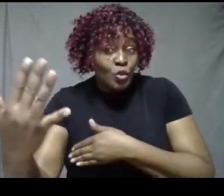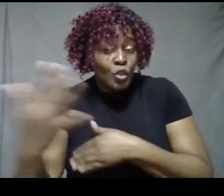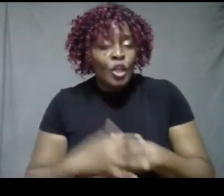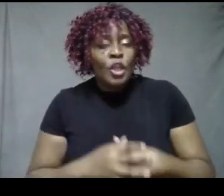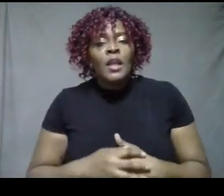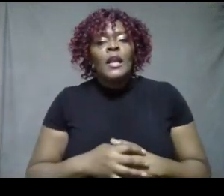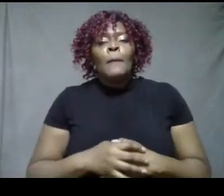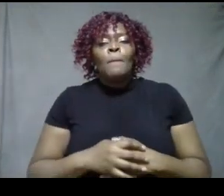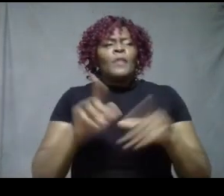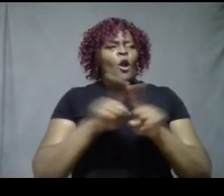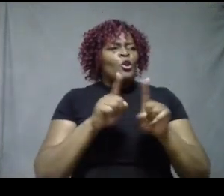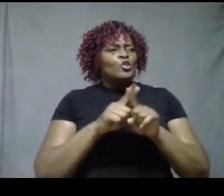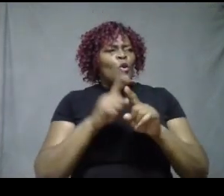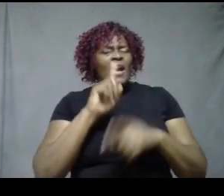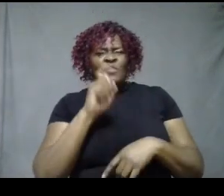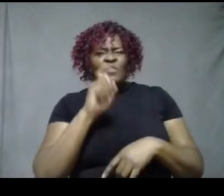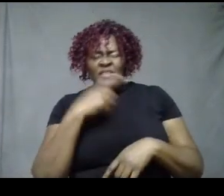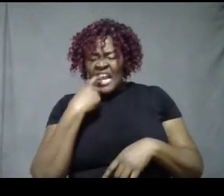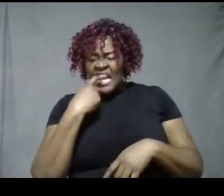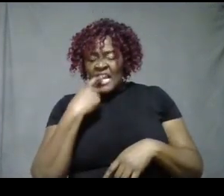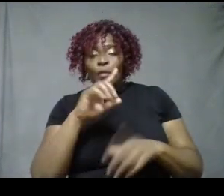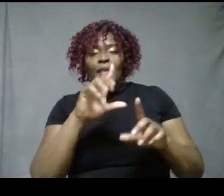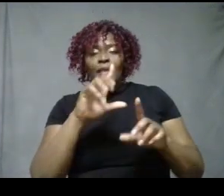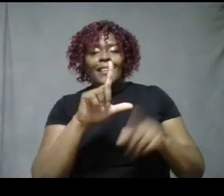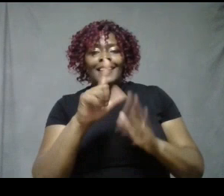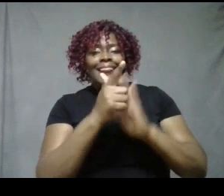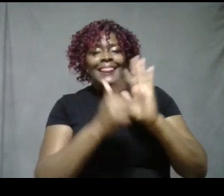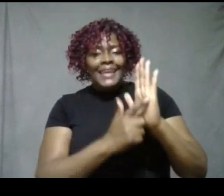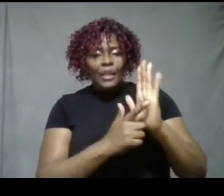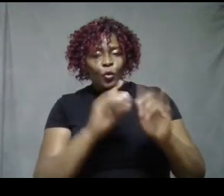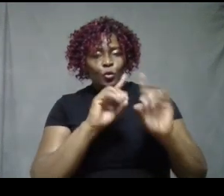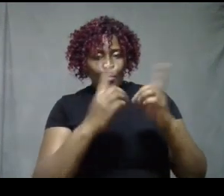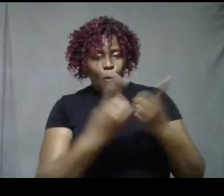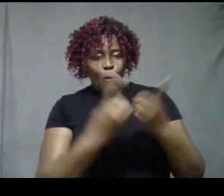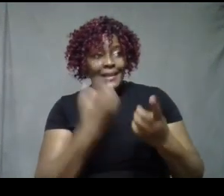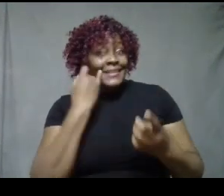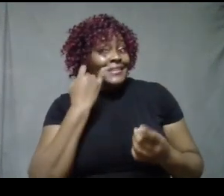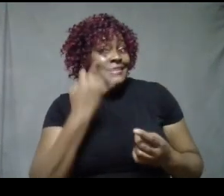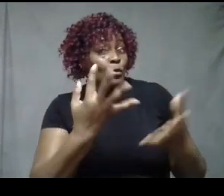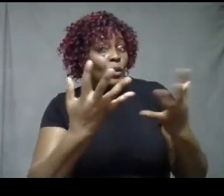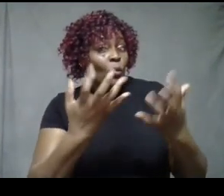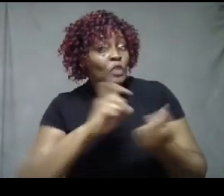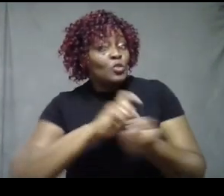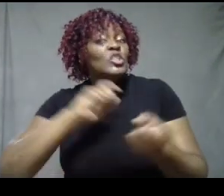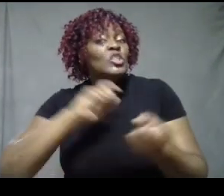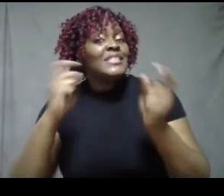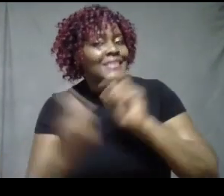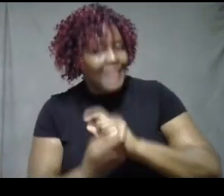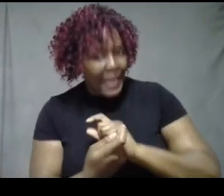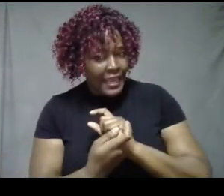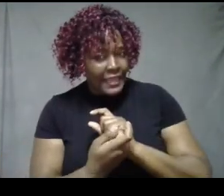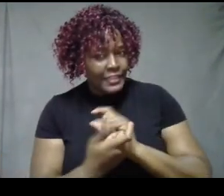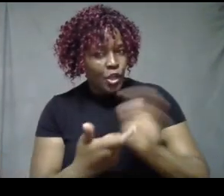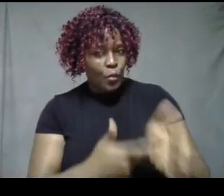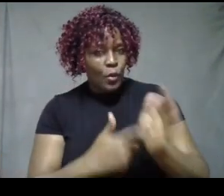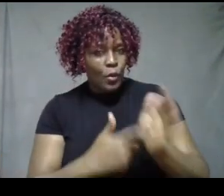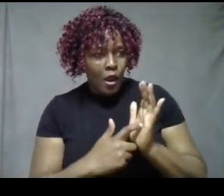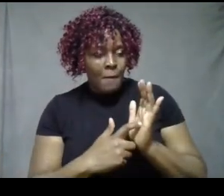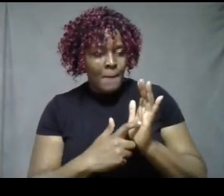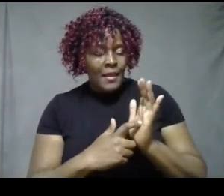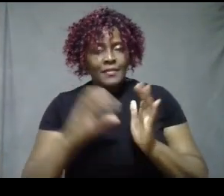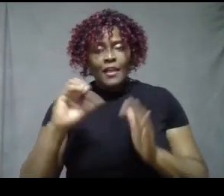for legal. If we wanted to change the requirement that the charter states 1 year,